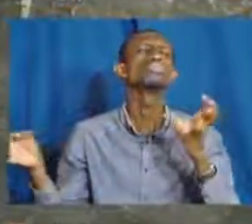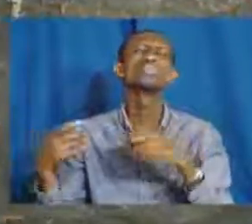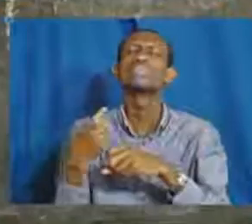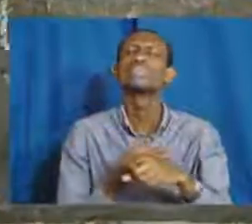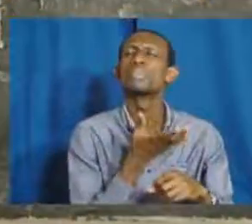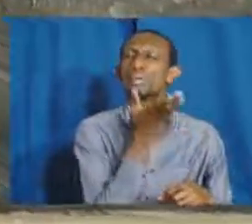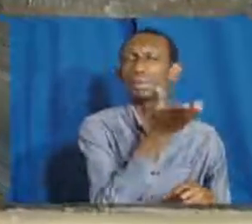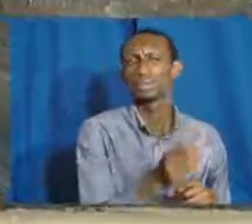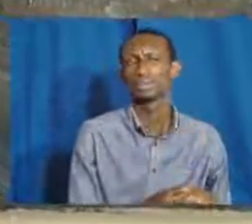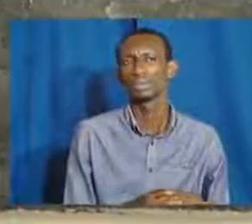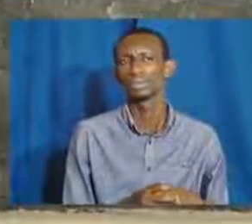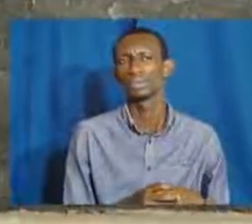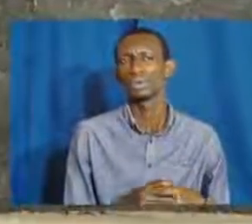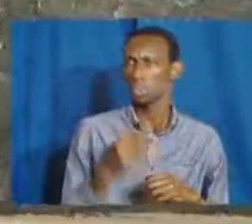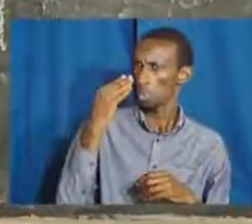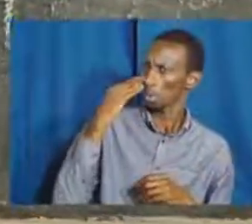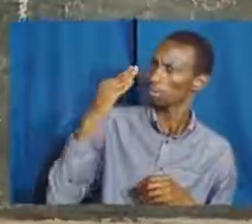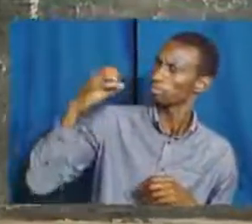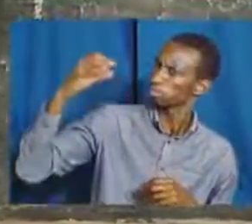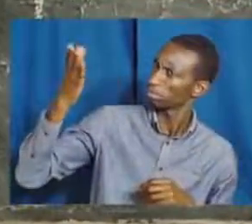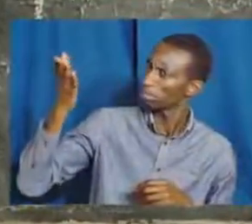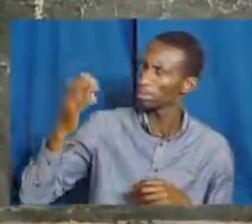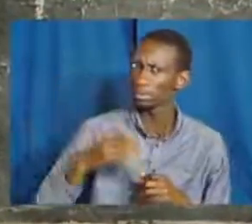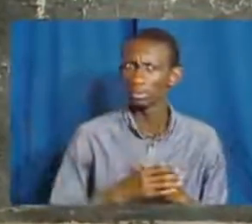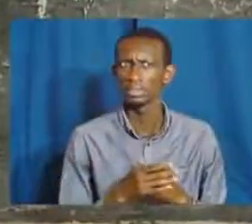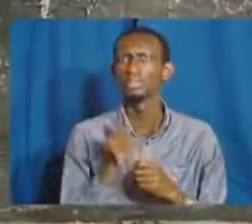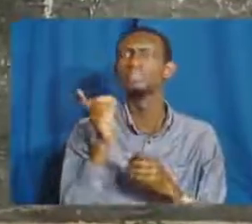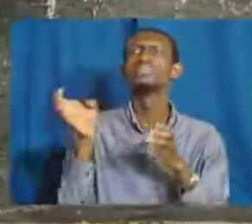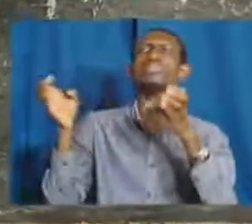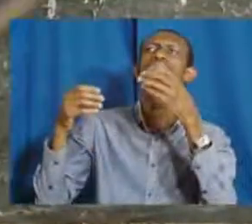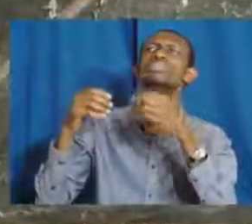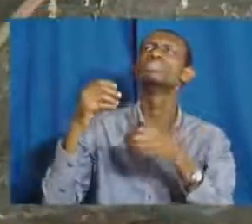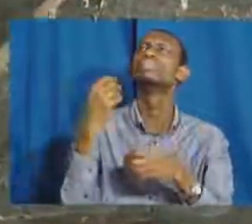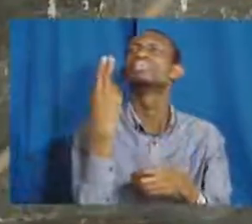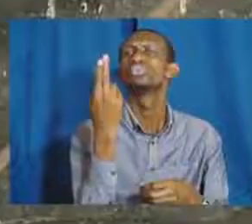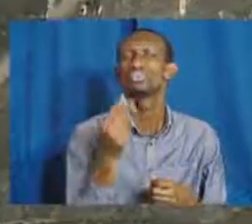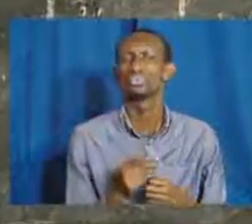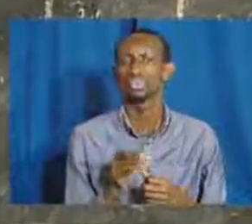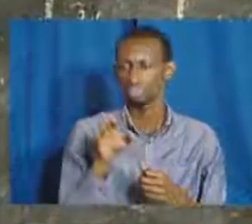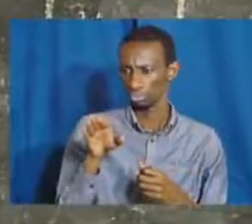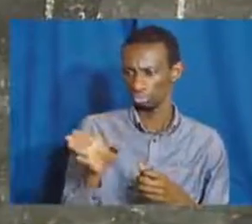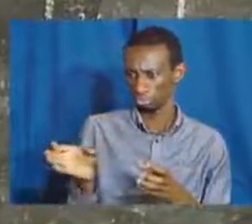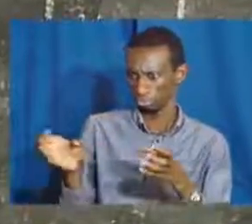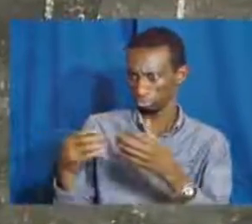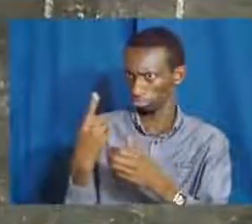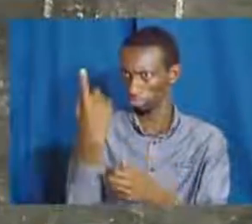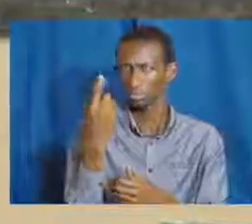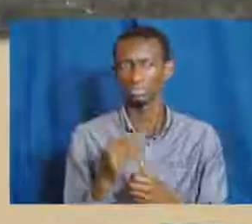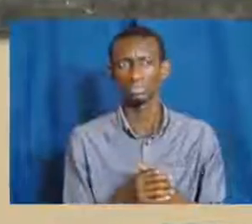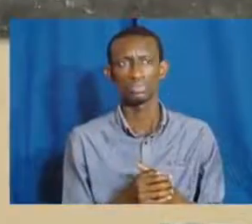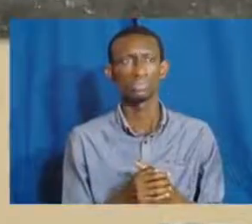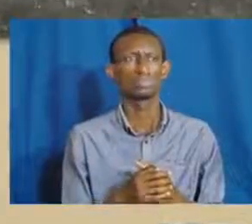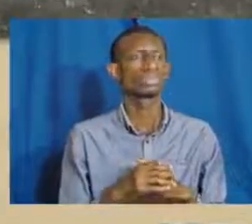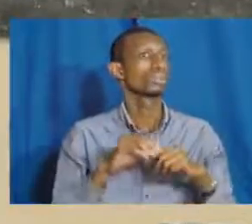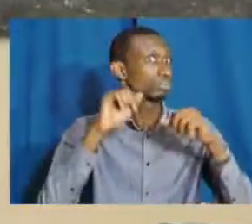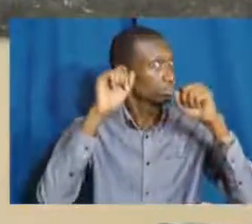the electrons in the outermost shell. This one is in group 2. This one is in group 1. So you